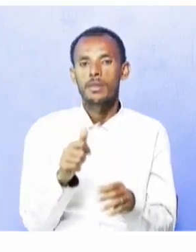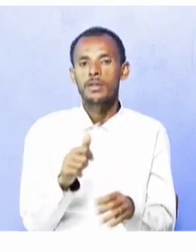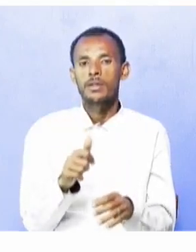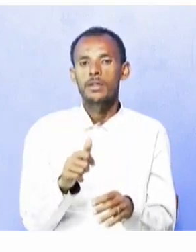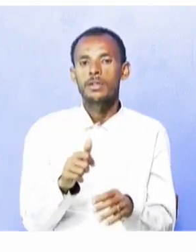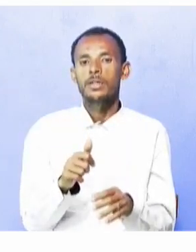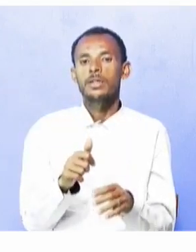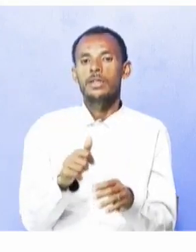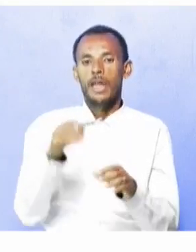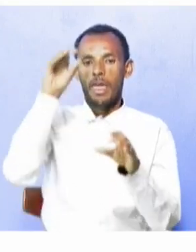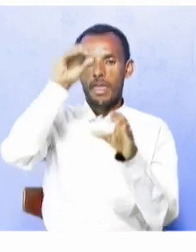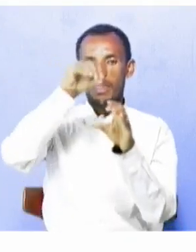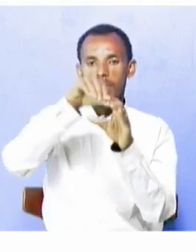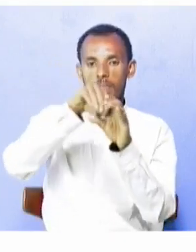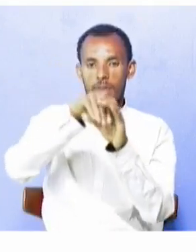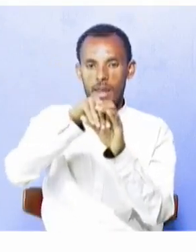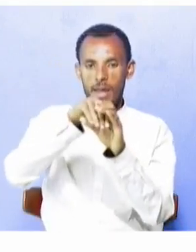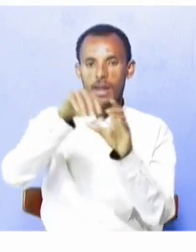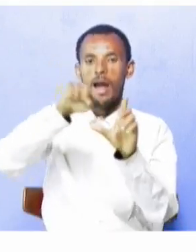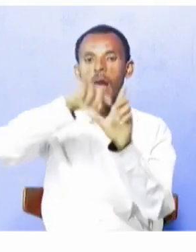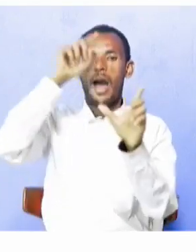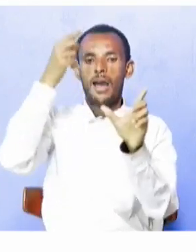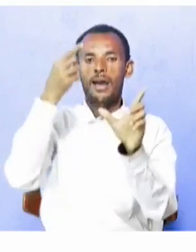remote interior angles